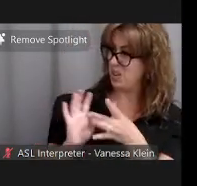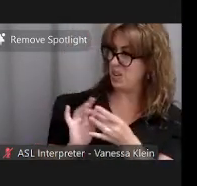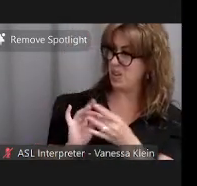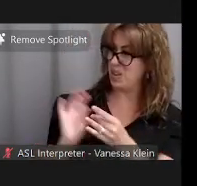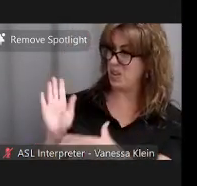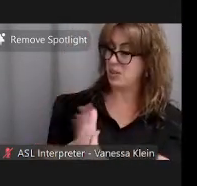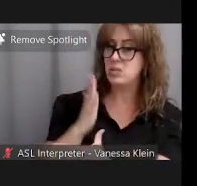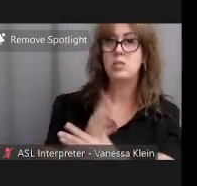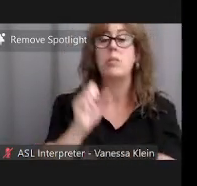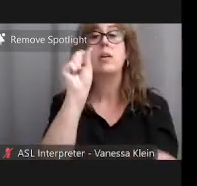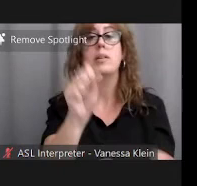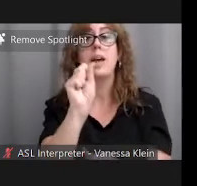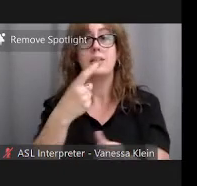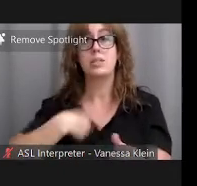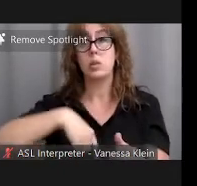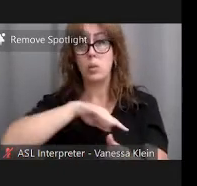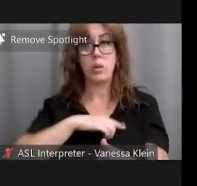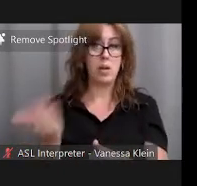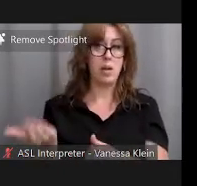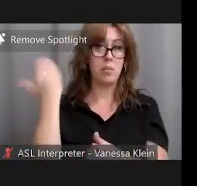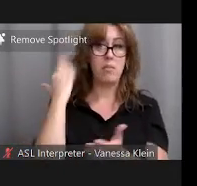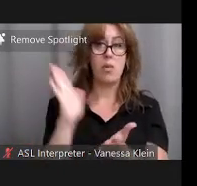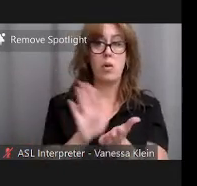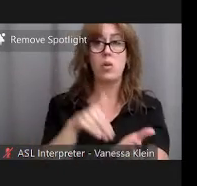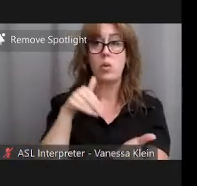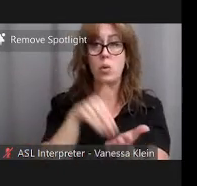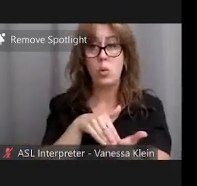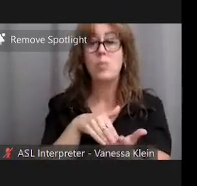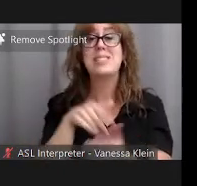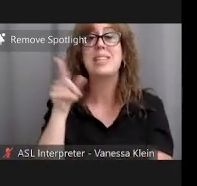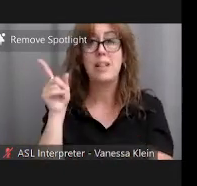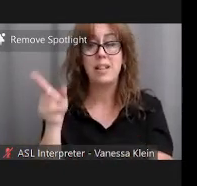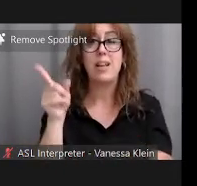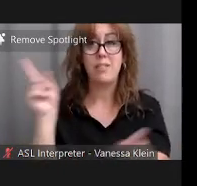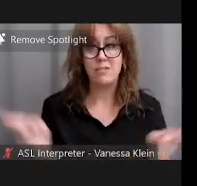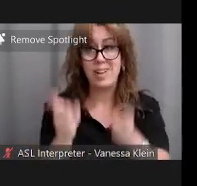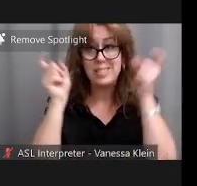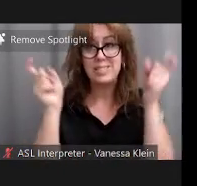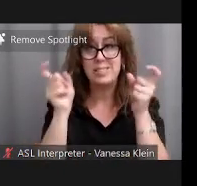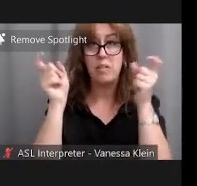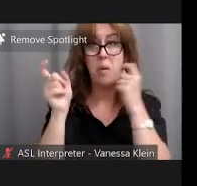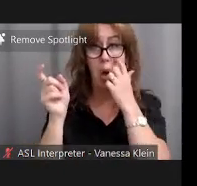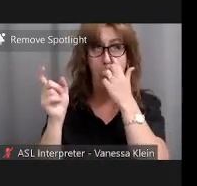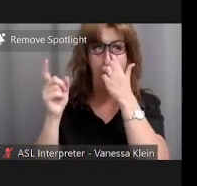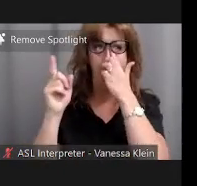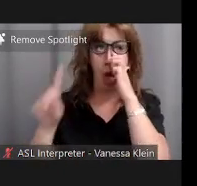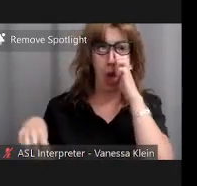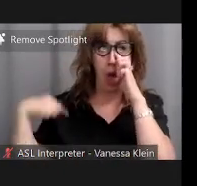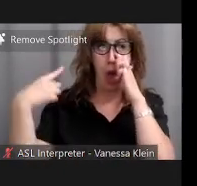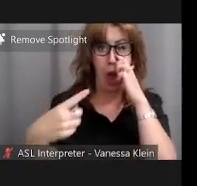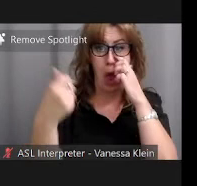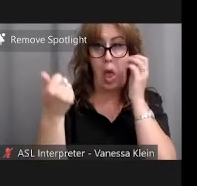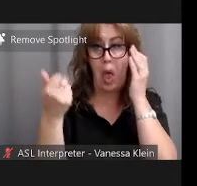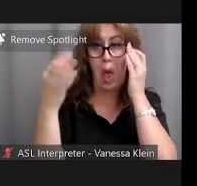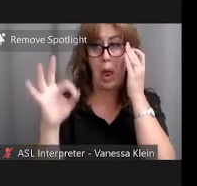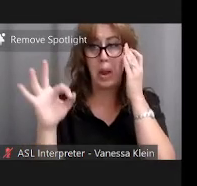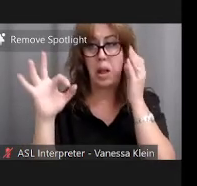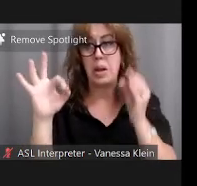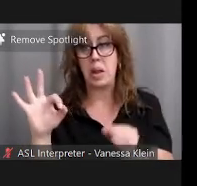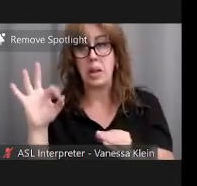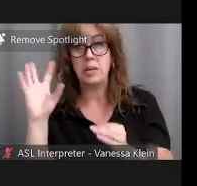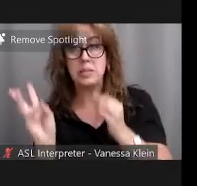the New Zealand Festival since our inception in 1986. So a fairly long-standing festival in this